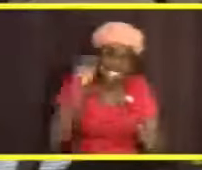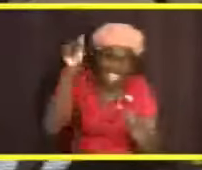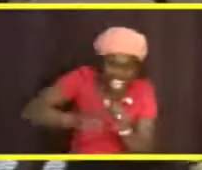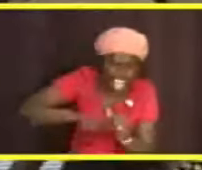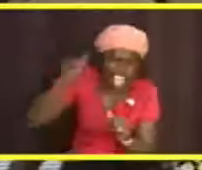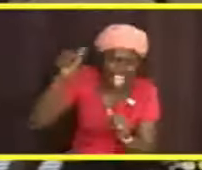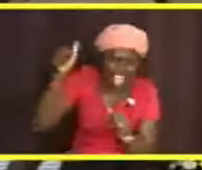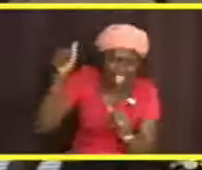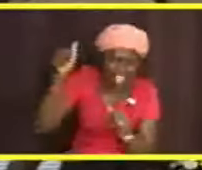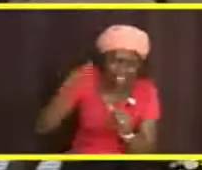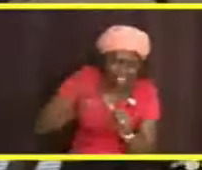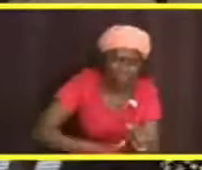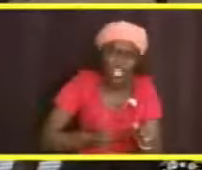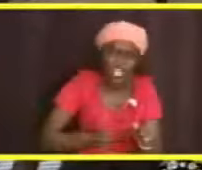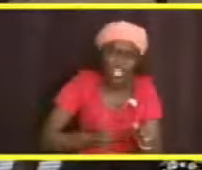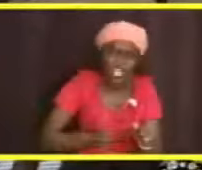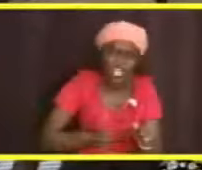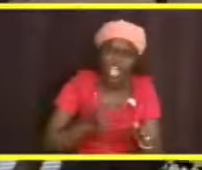and that every